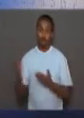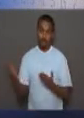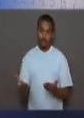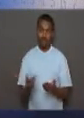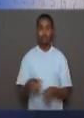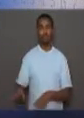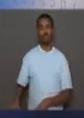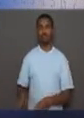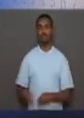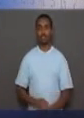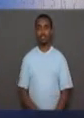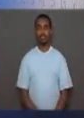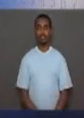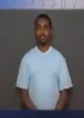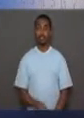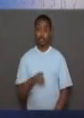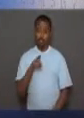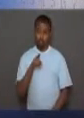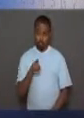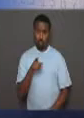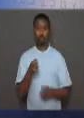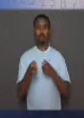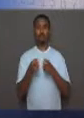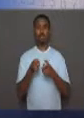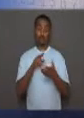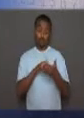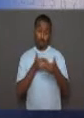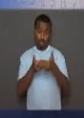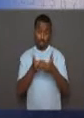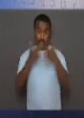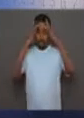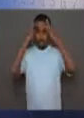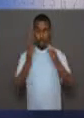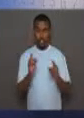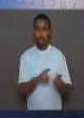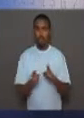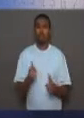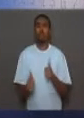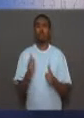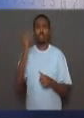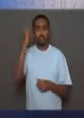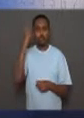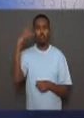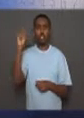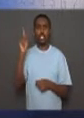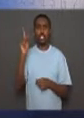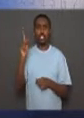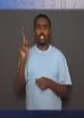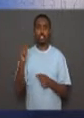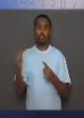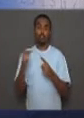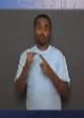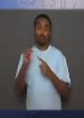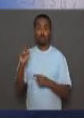Welcome back, students. Did you manage to reach a decision about which professions get to go